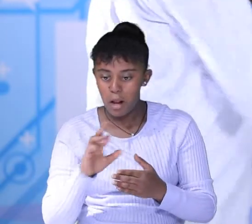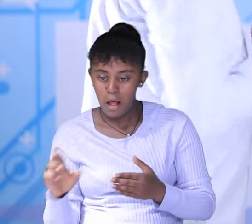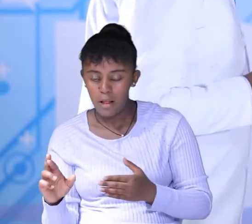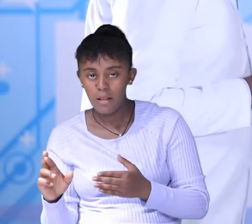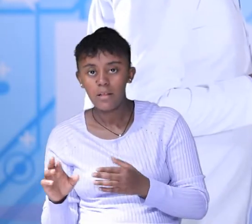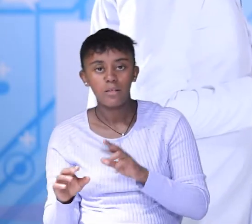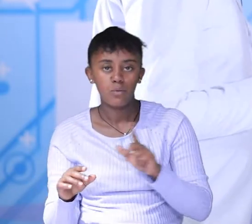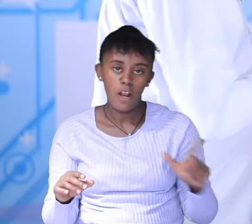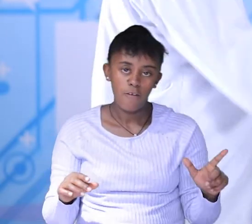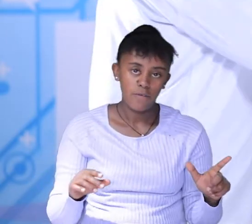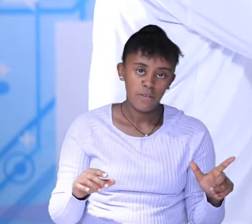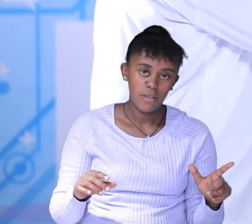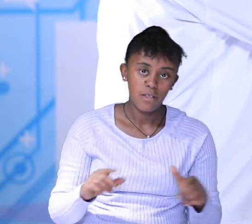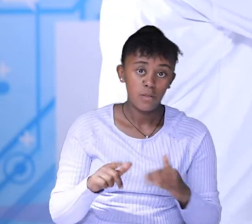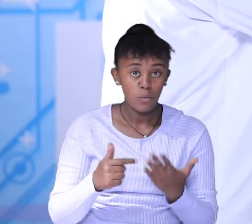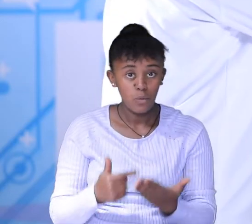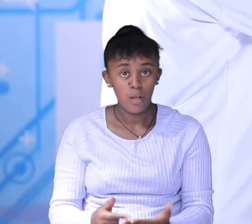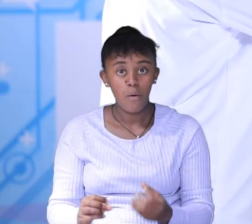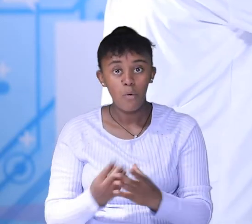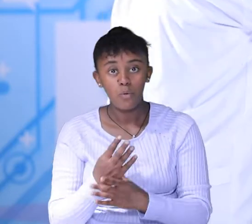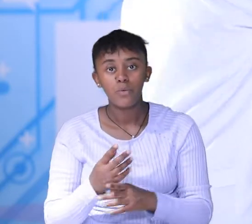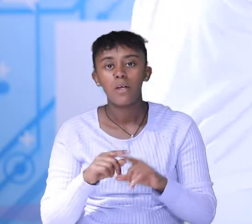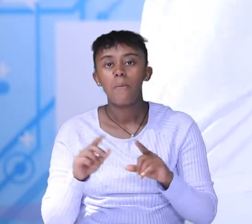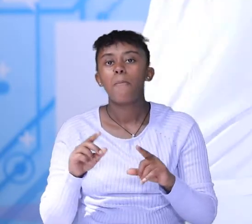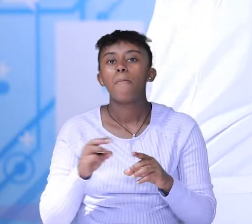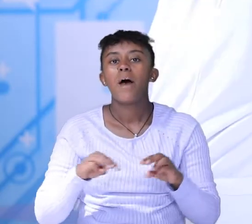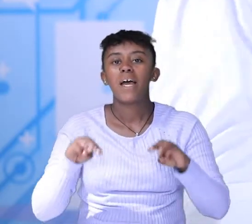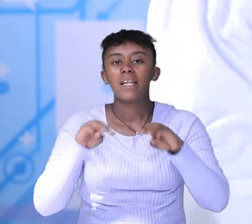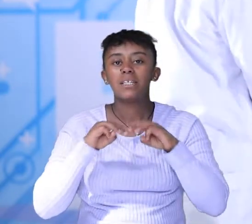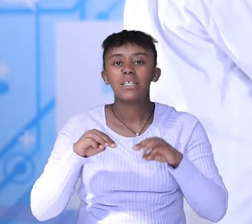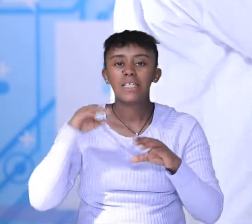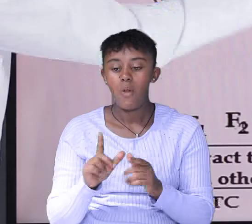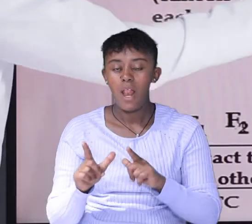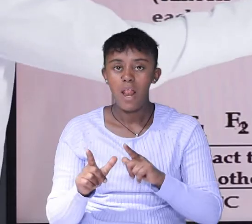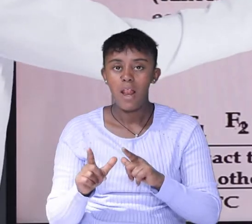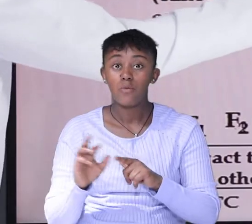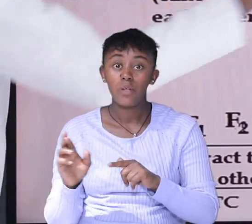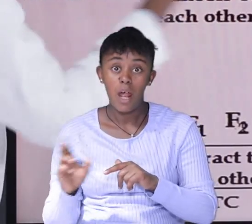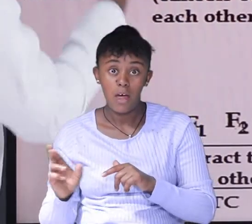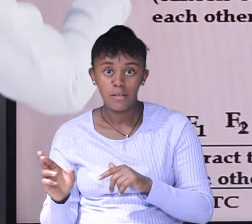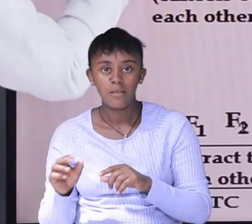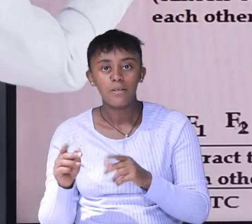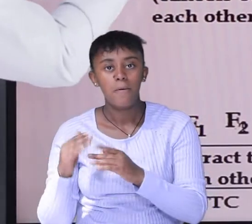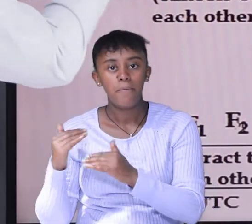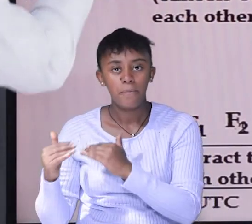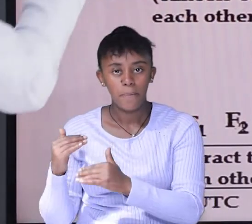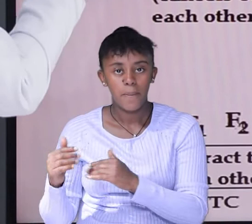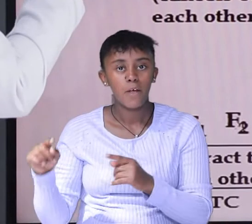in lower grade. Therefore, let's see this one. Here we have a current carrying conductor,